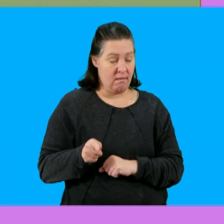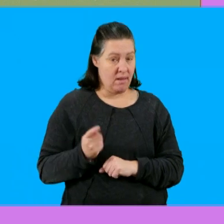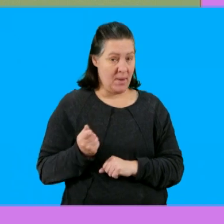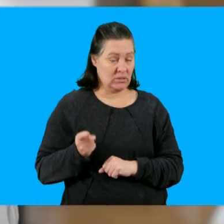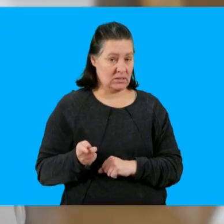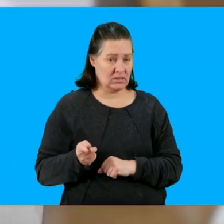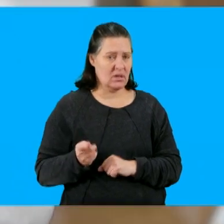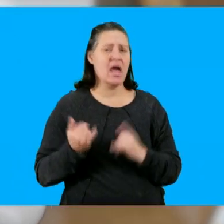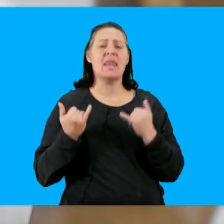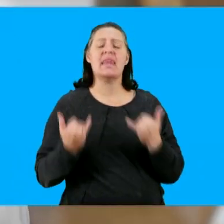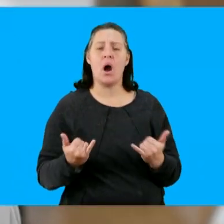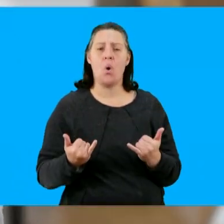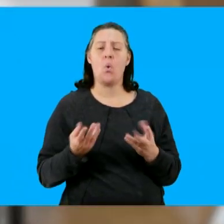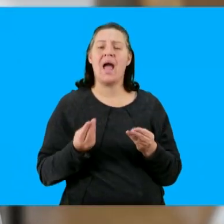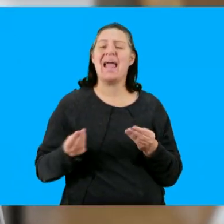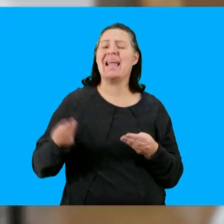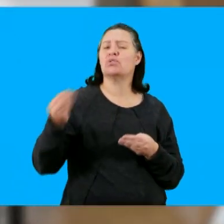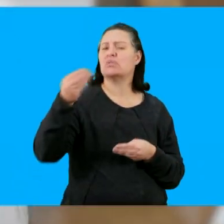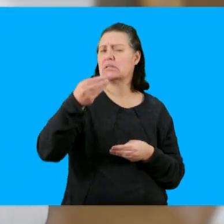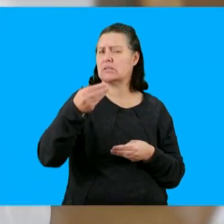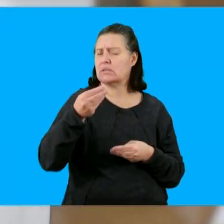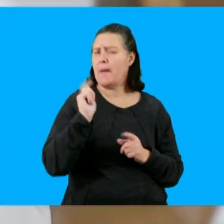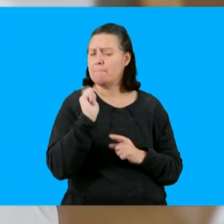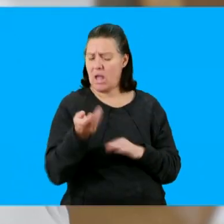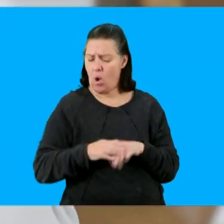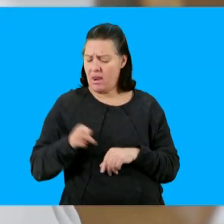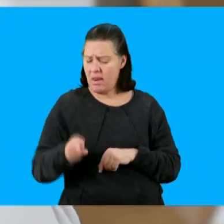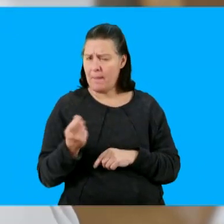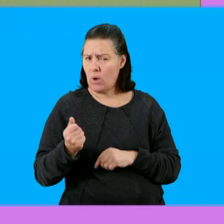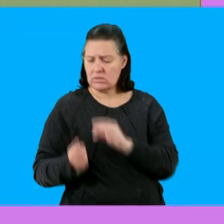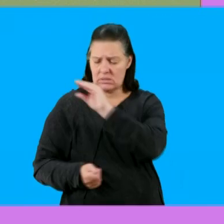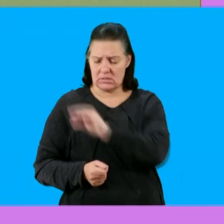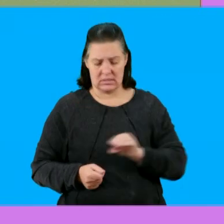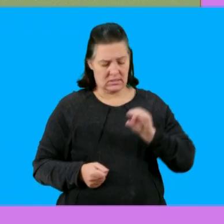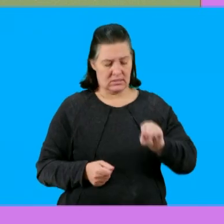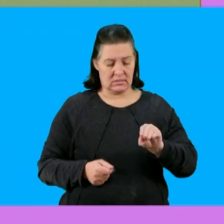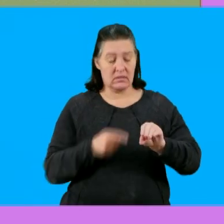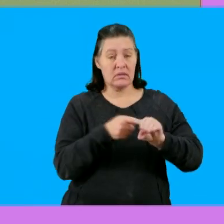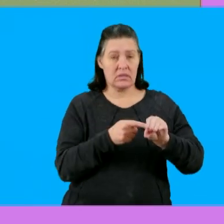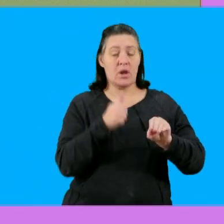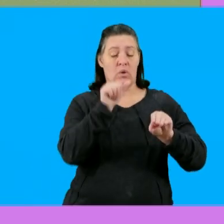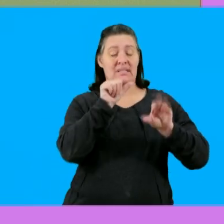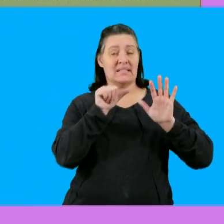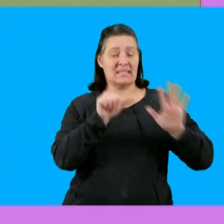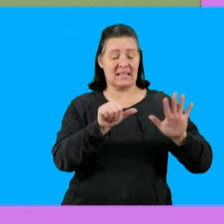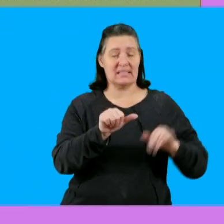calculate what is the interest that will be payable on this loan amount. So the loan amount